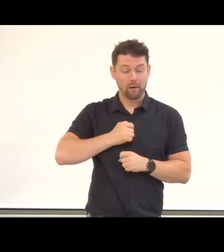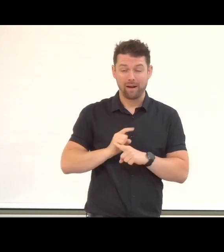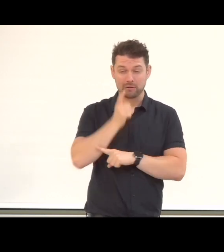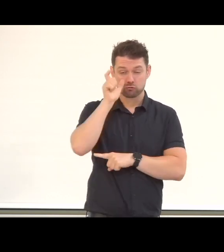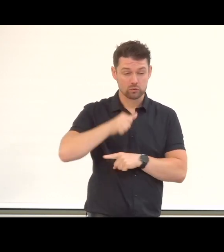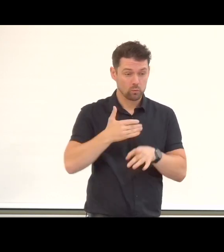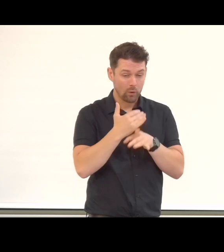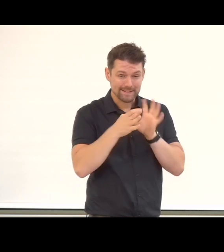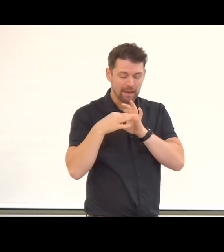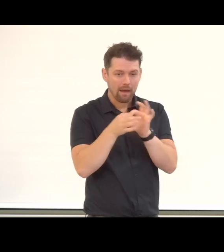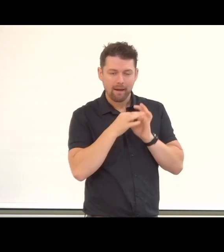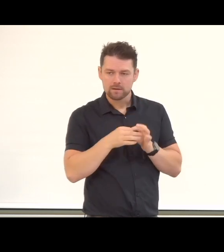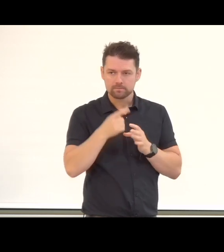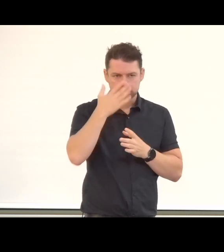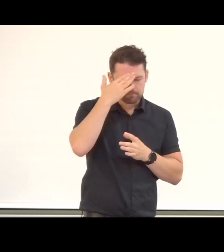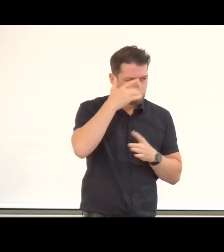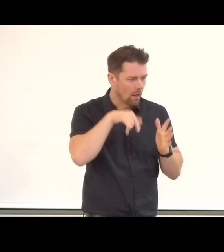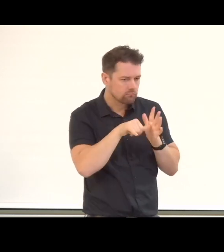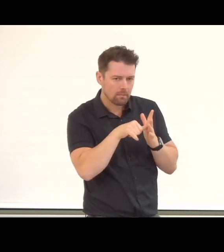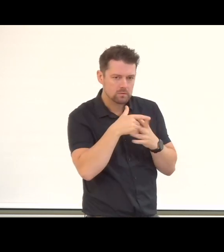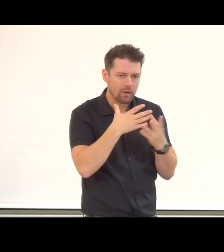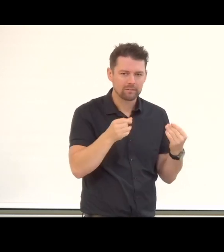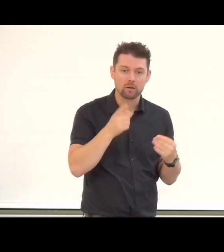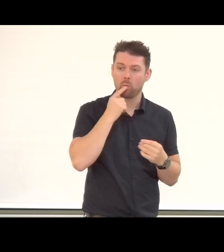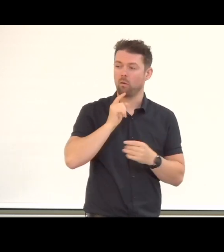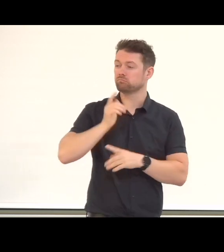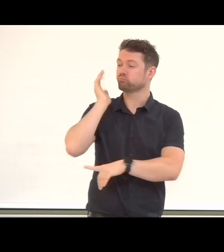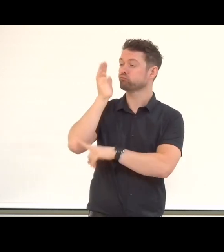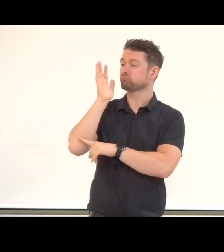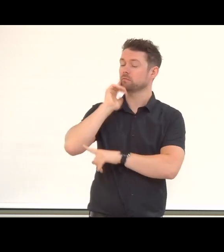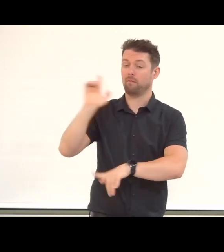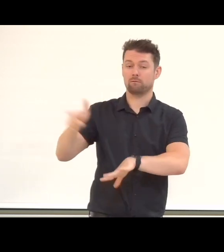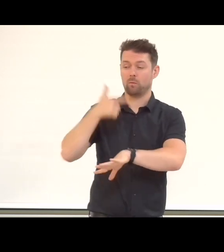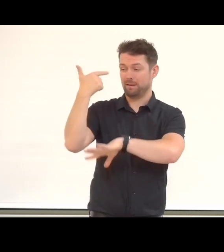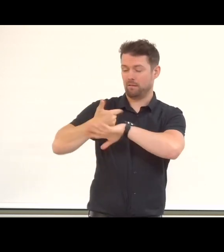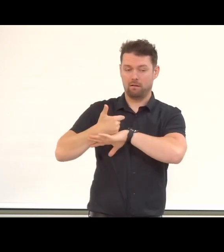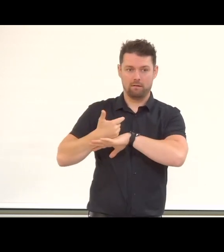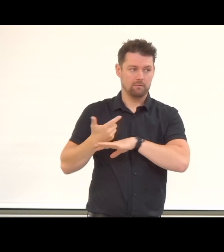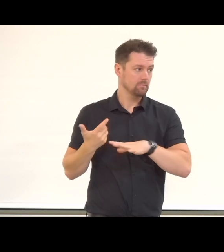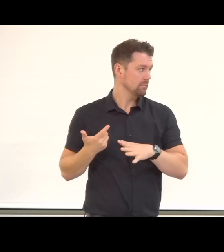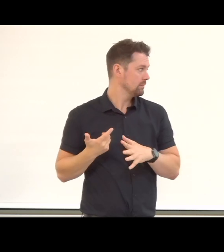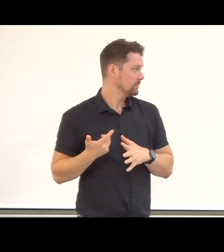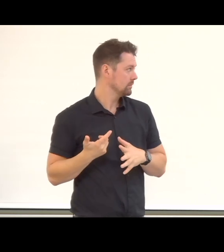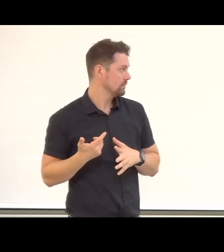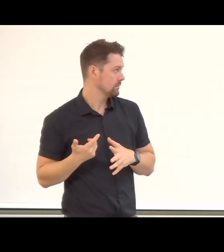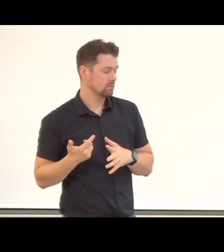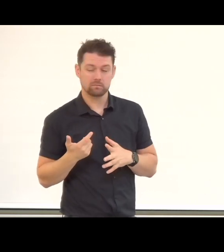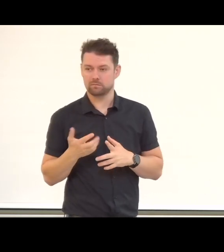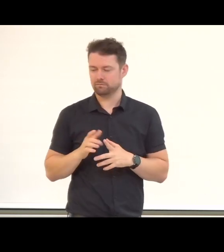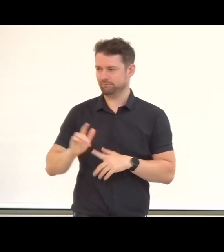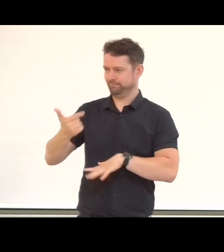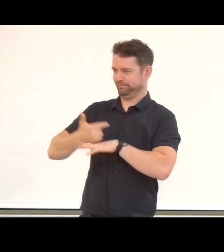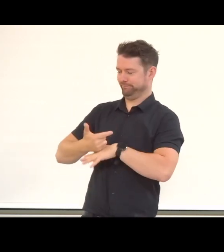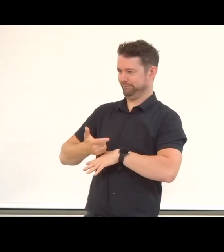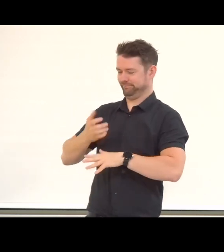solving problems, going in front of the media, and the next time, 5 minutes later, already helping with the suit again and going back and